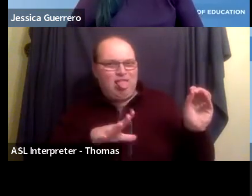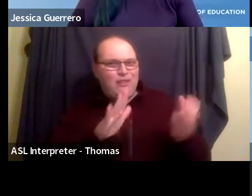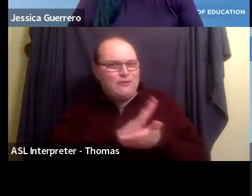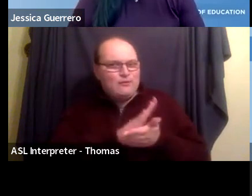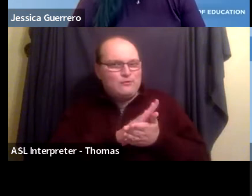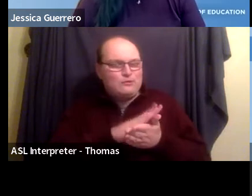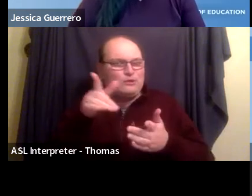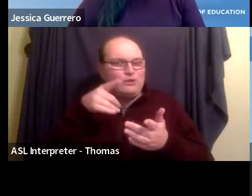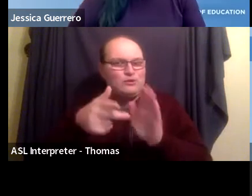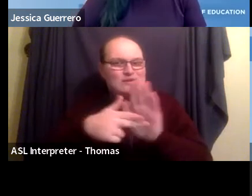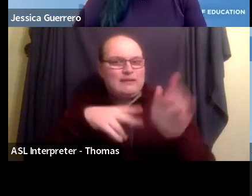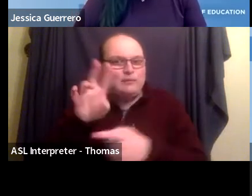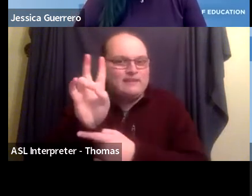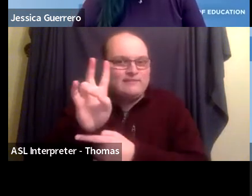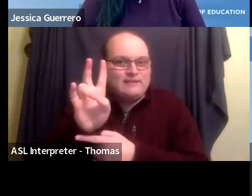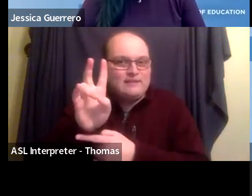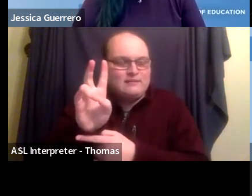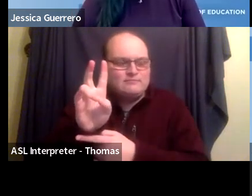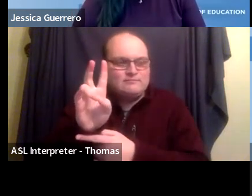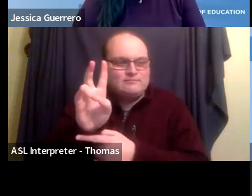is 3-10.